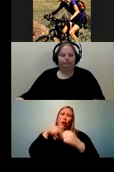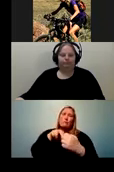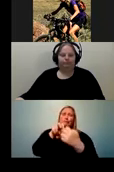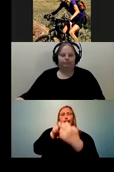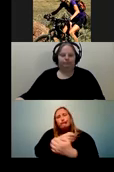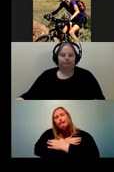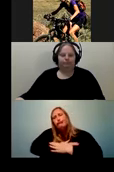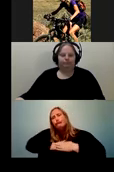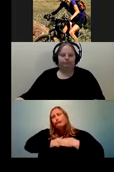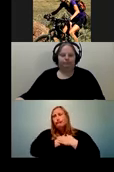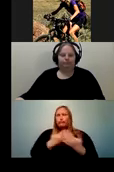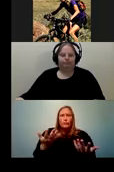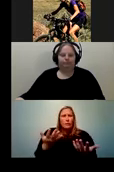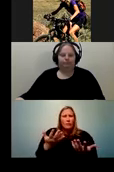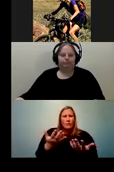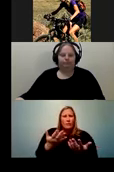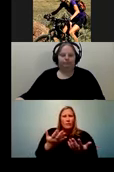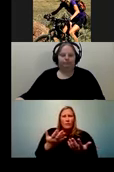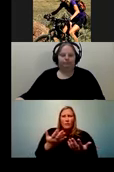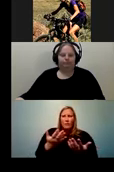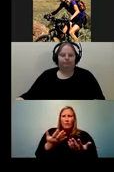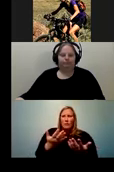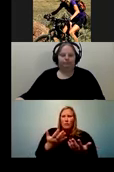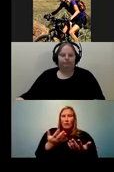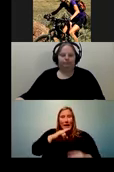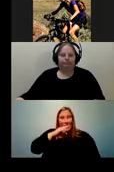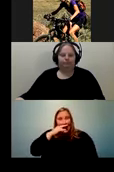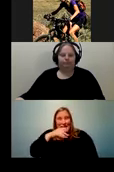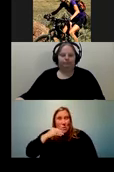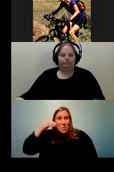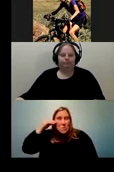do to decompress. Children at home,